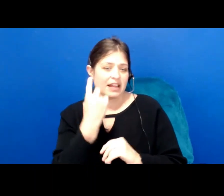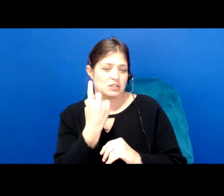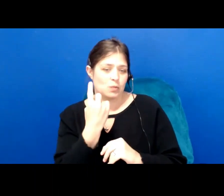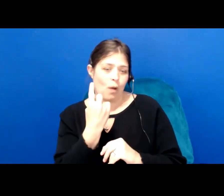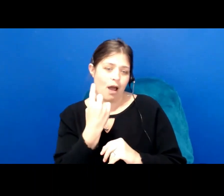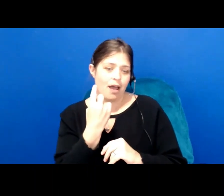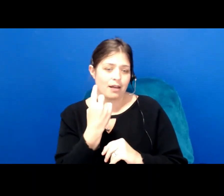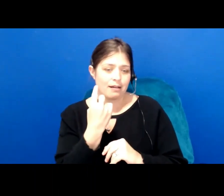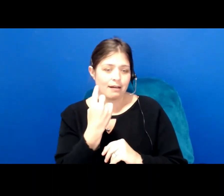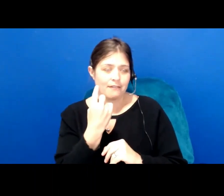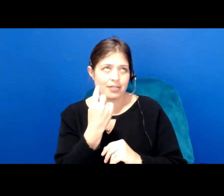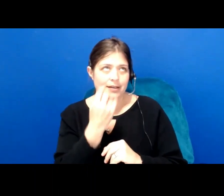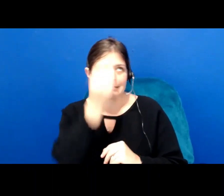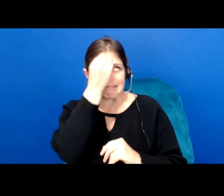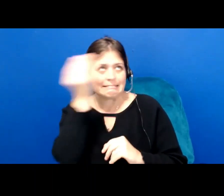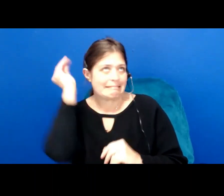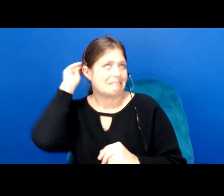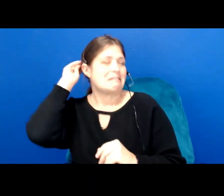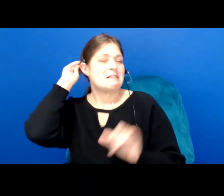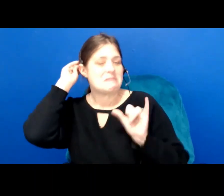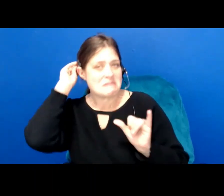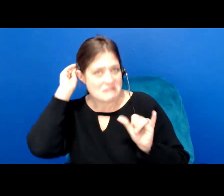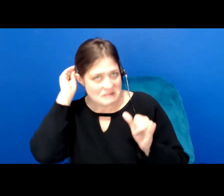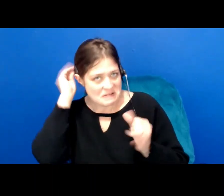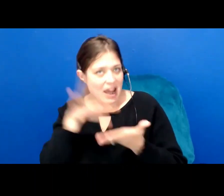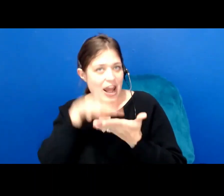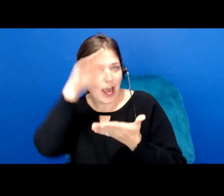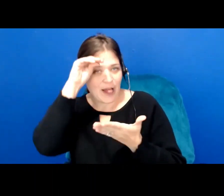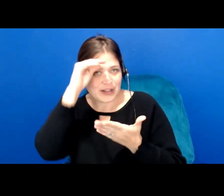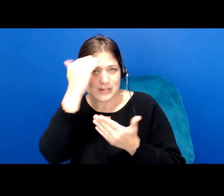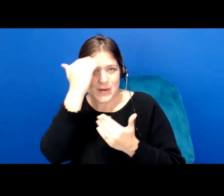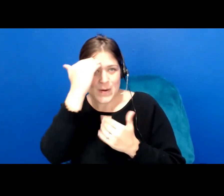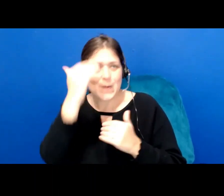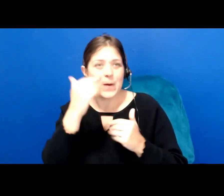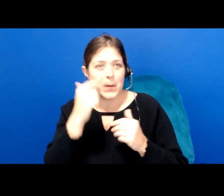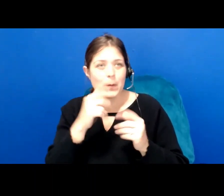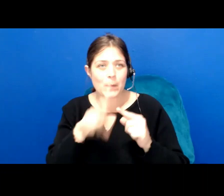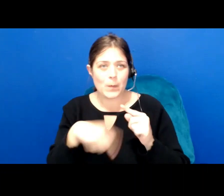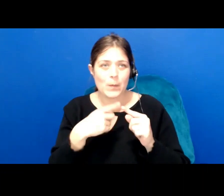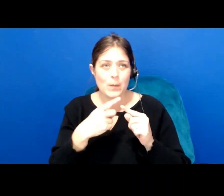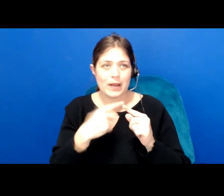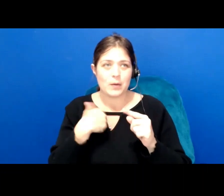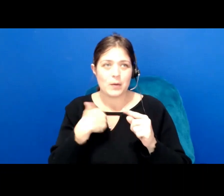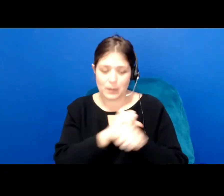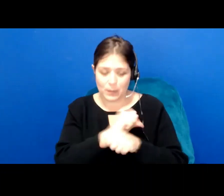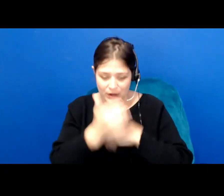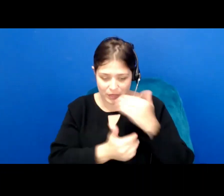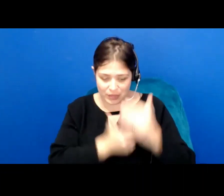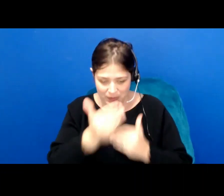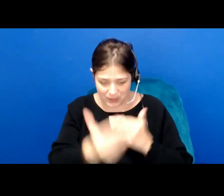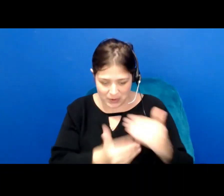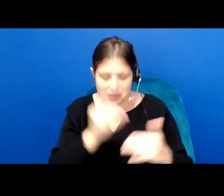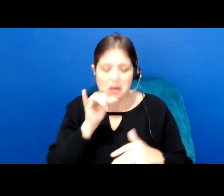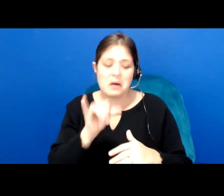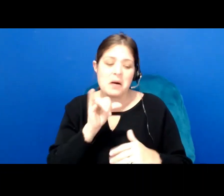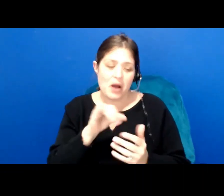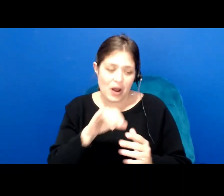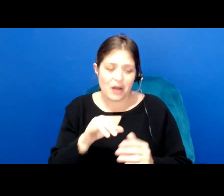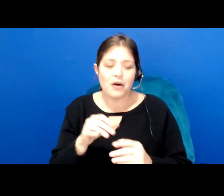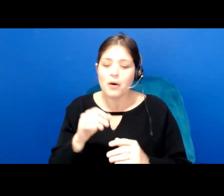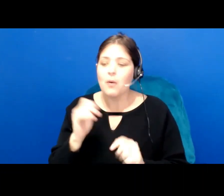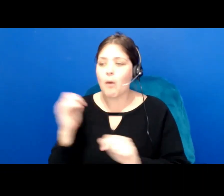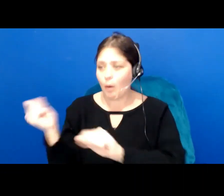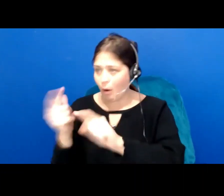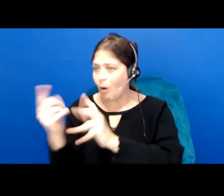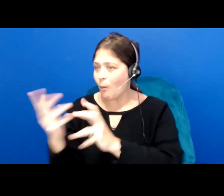comes through working through what everyone would want to have in a virtual